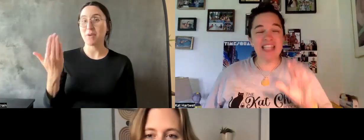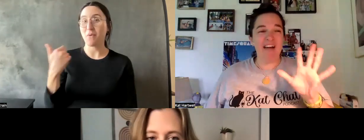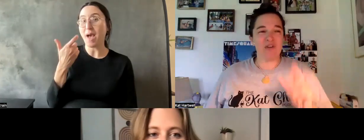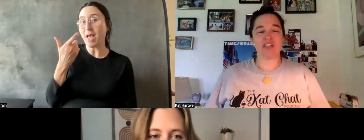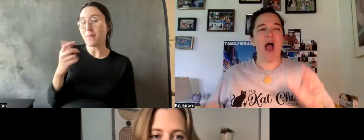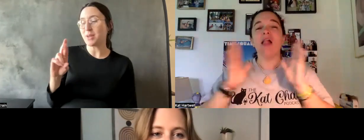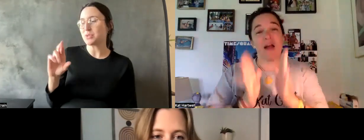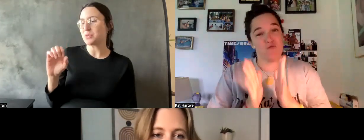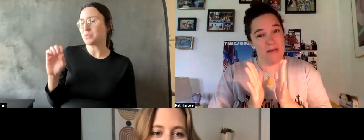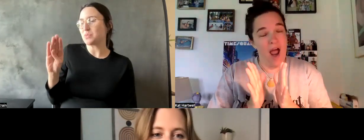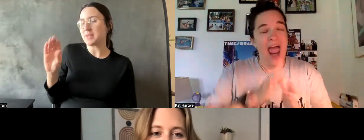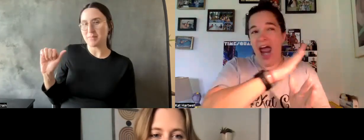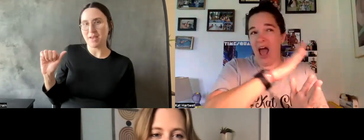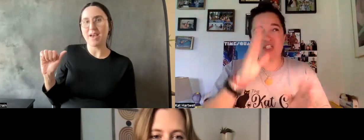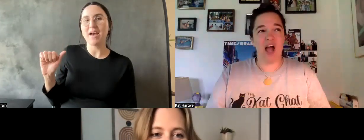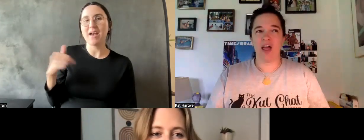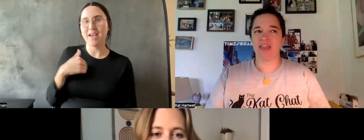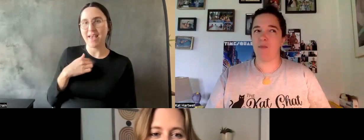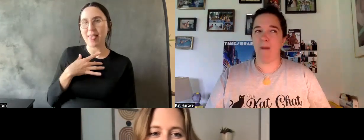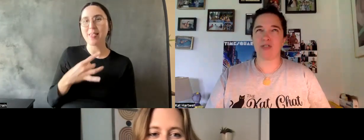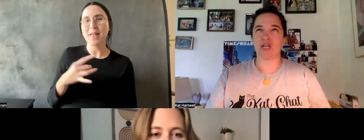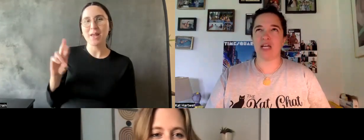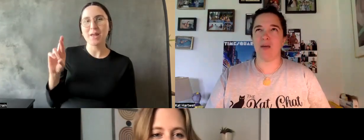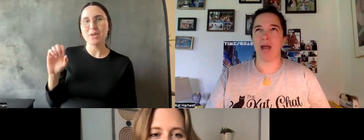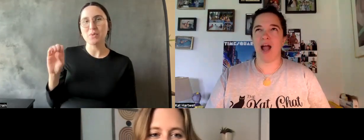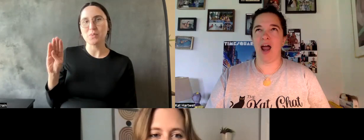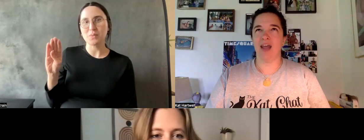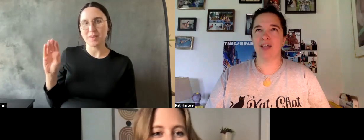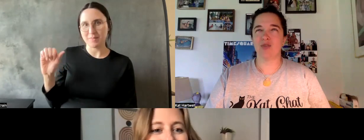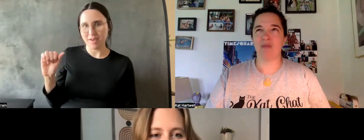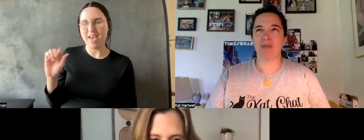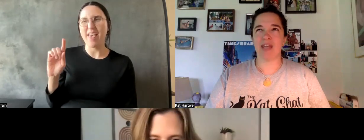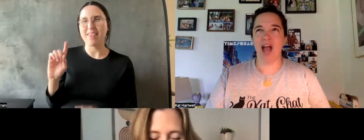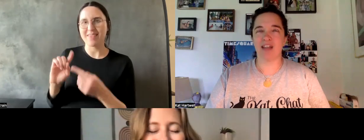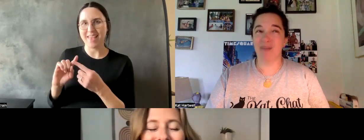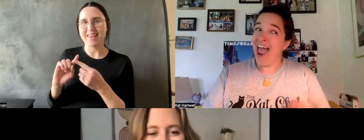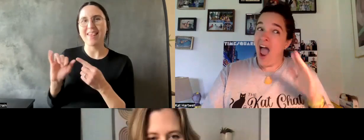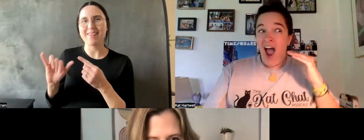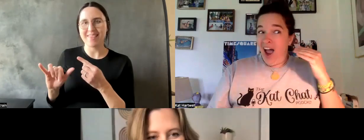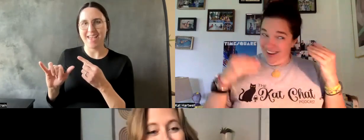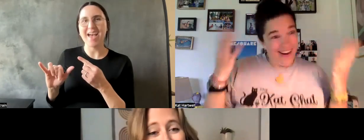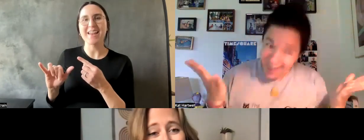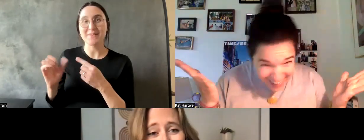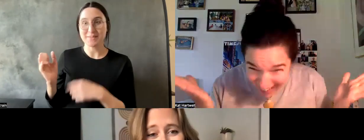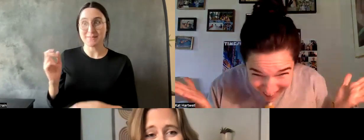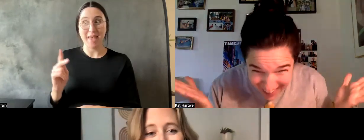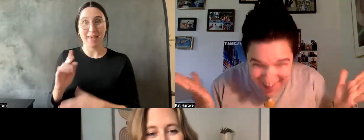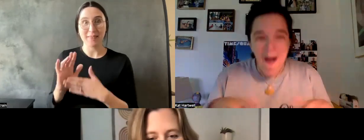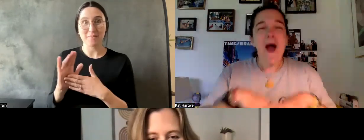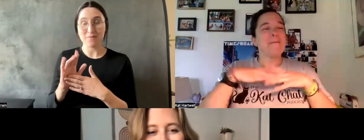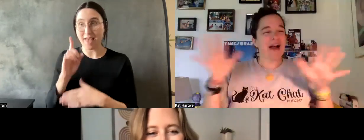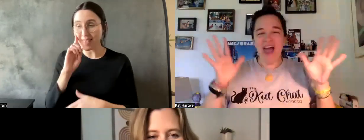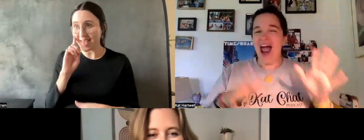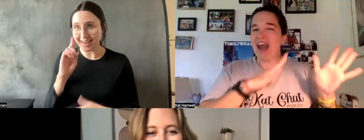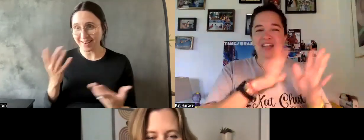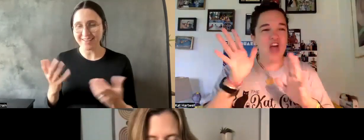that I was after that I like Reba. And I was just like, that Barbara Jean, oh my God. Drop me not. I